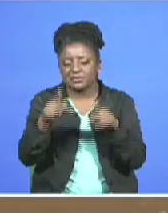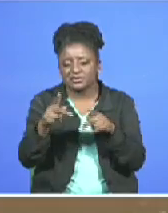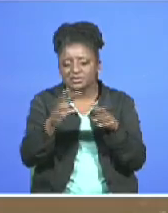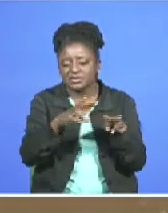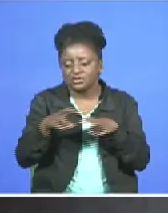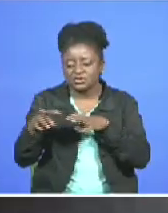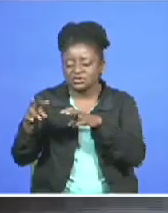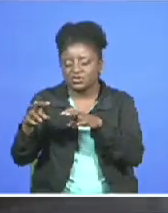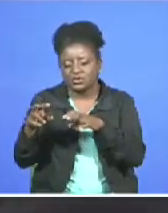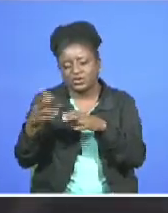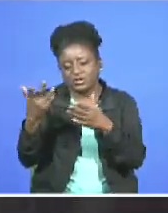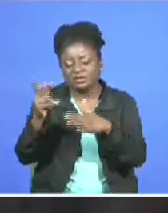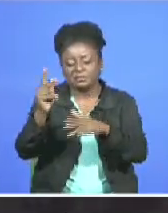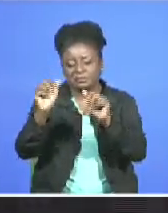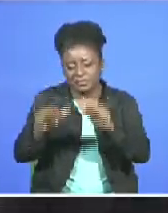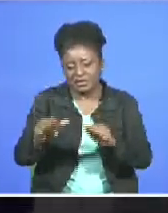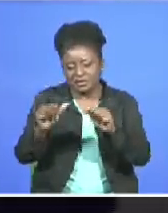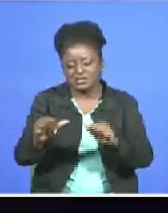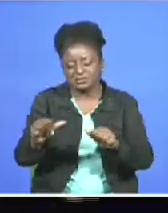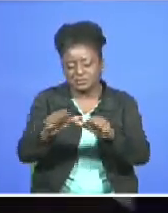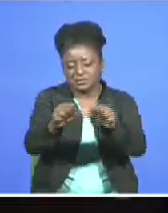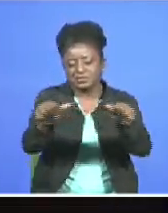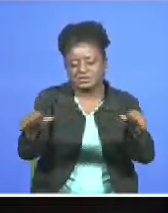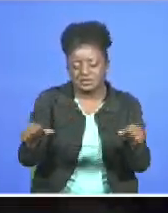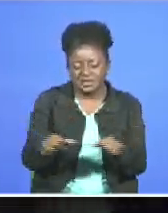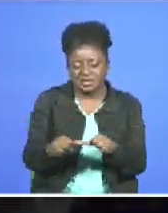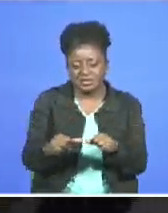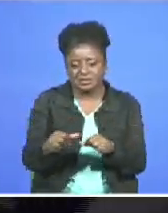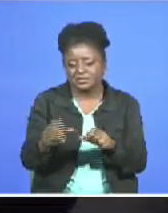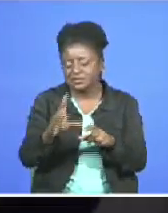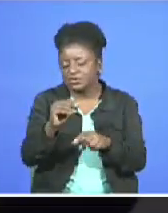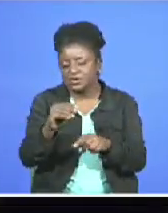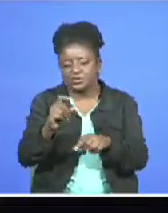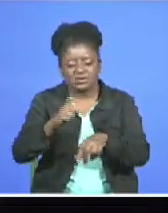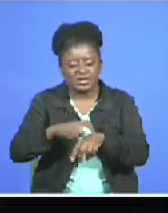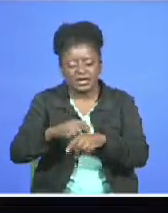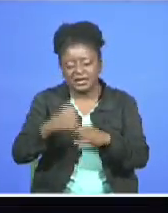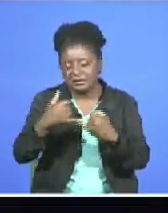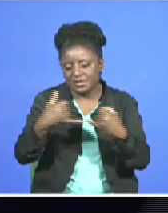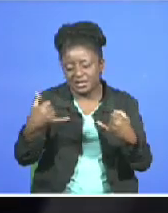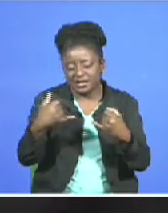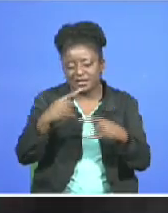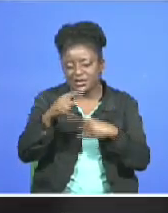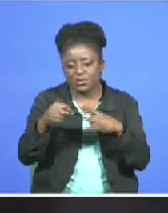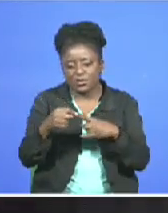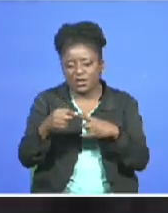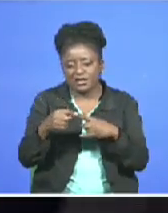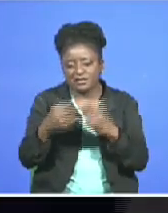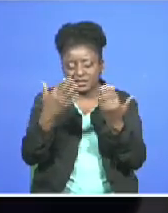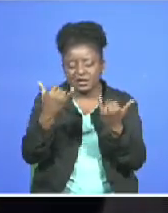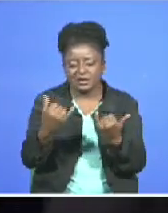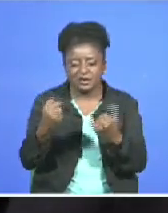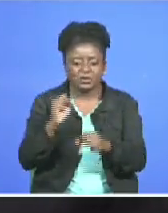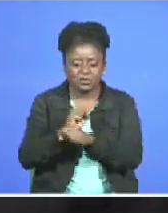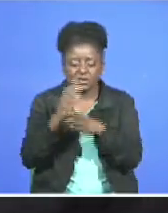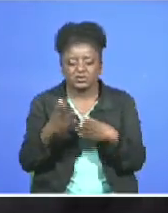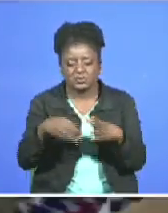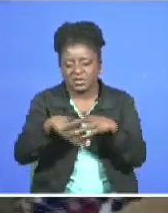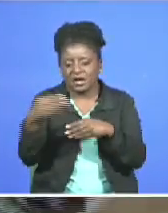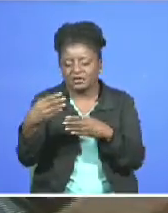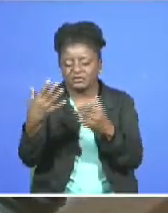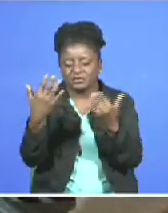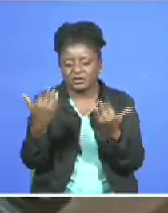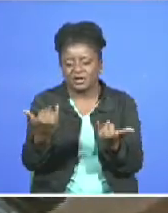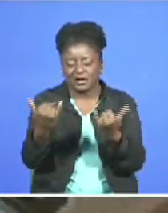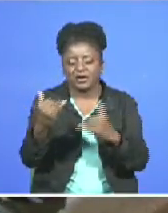has been finalized yet. While there is no set timeline on when post office employees will be out of the current location, Ferguson says the union is eager